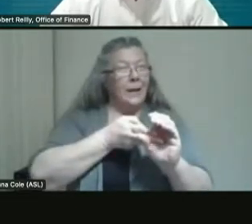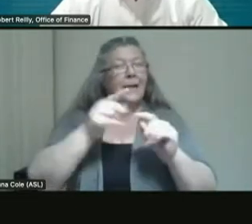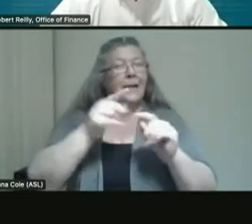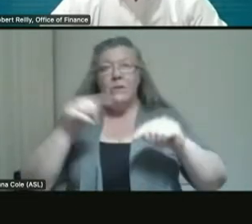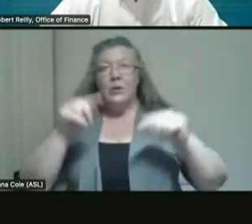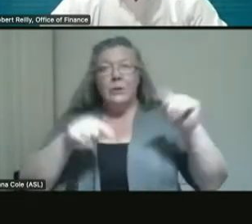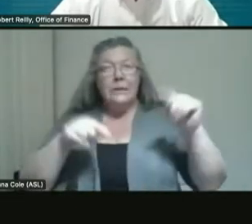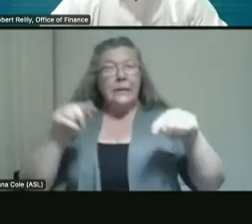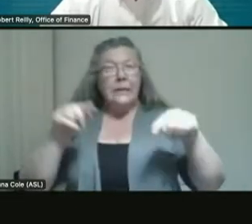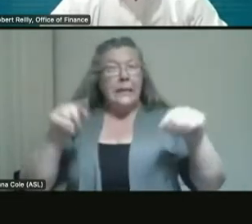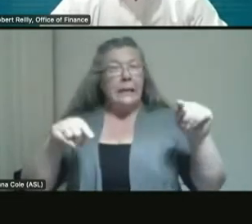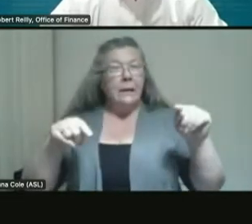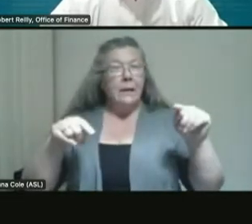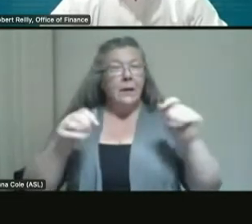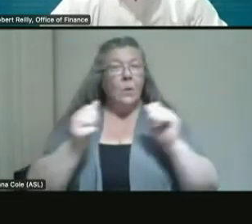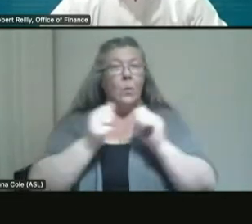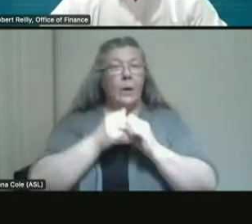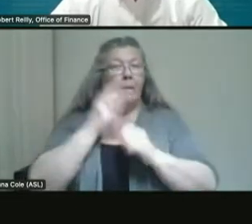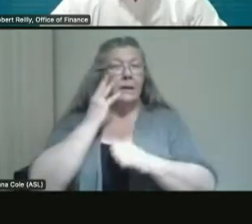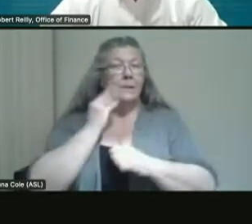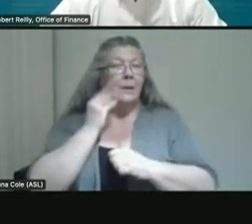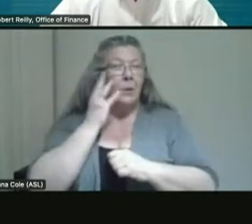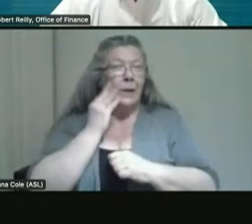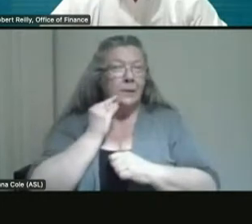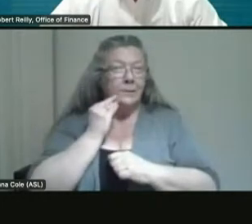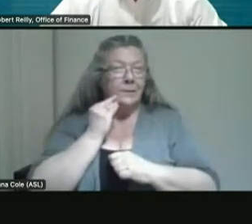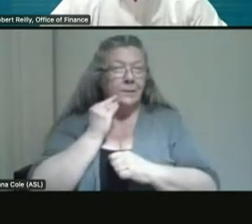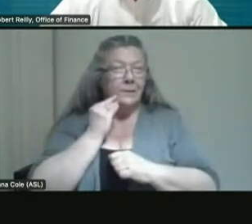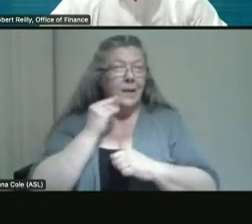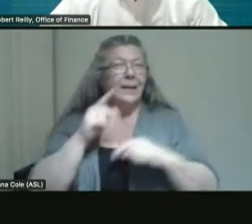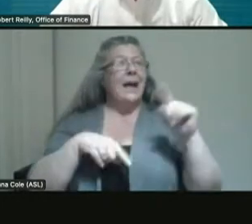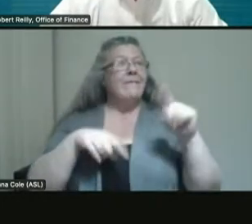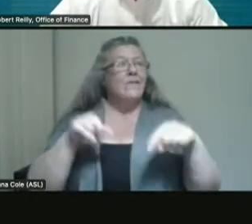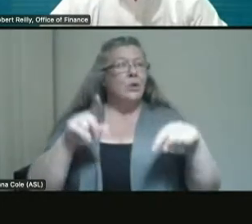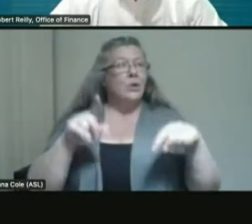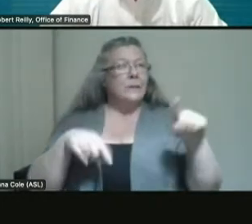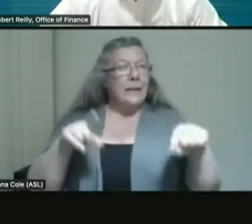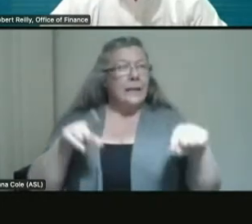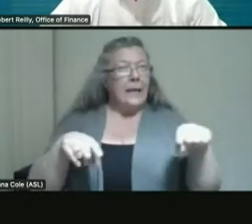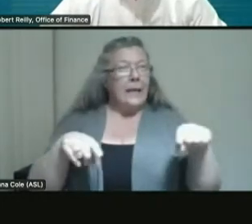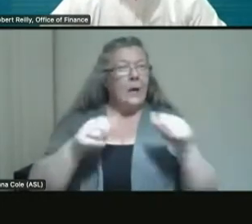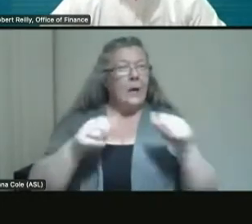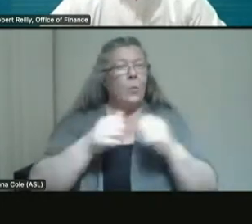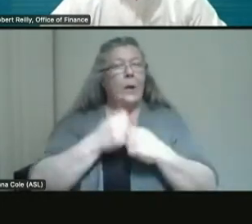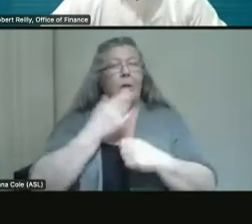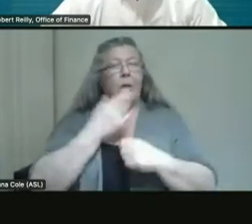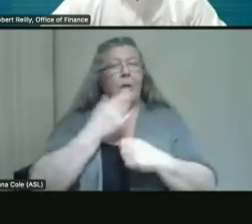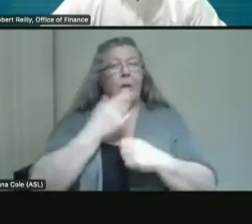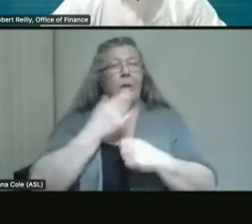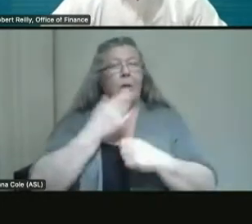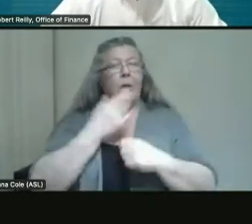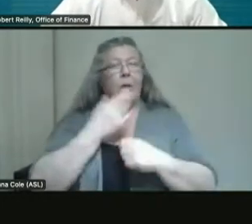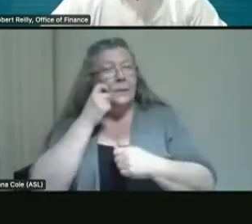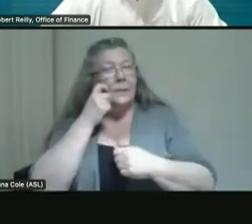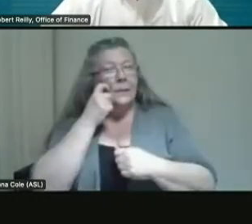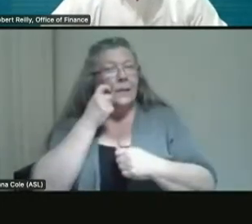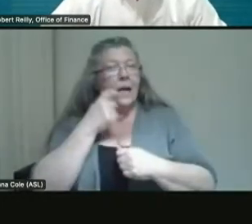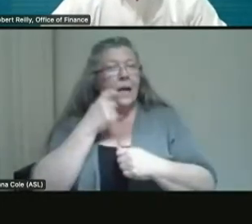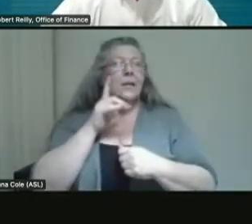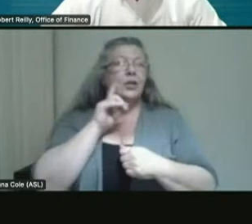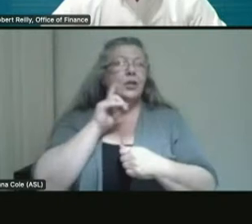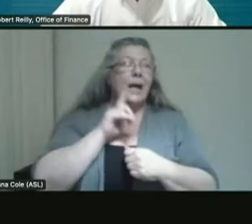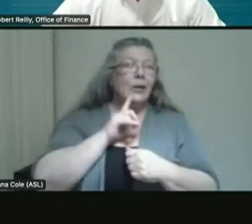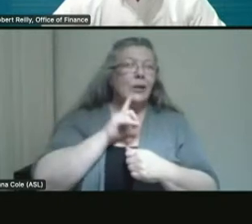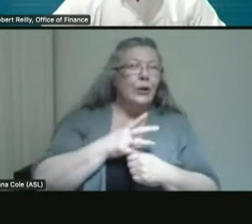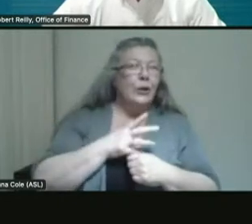it comes down to experience, diversity when it comes down to race, gender, all the things that just make us the beautiful place that we